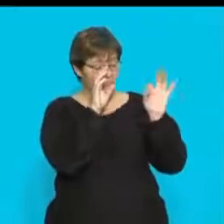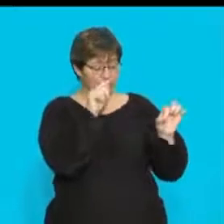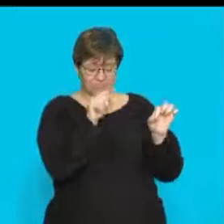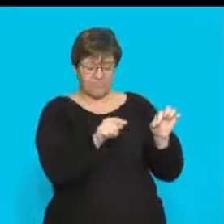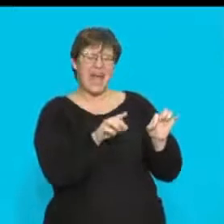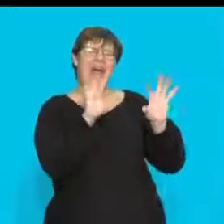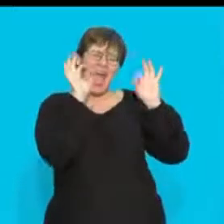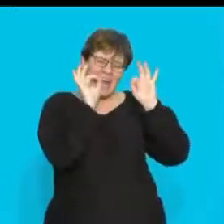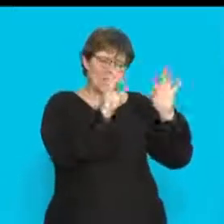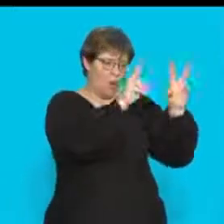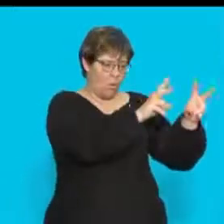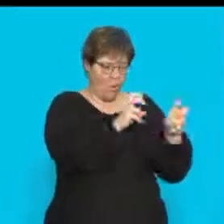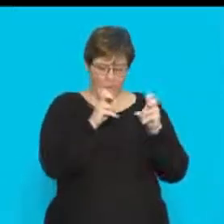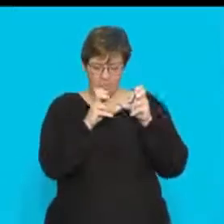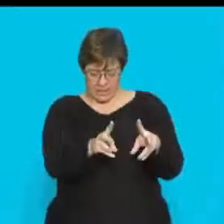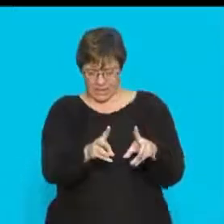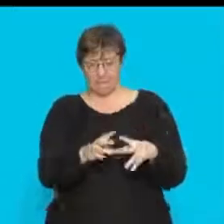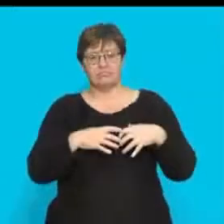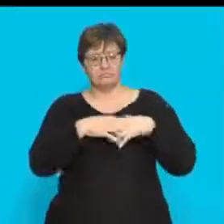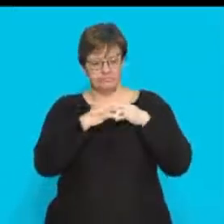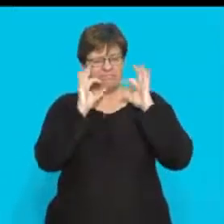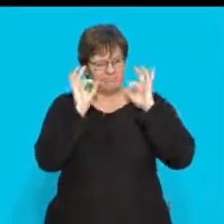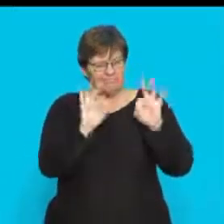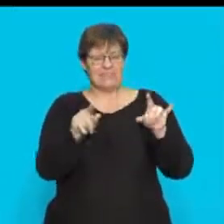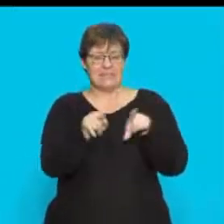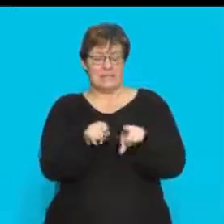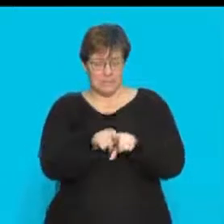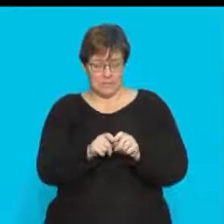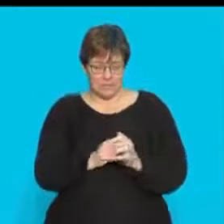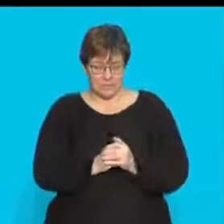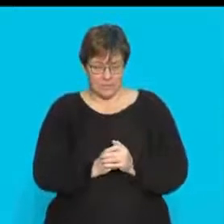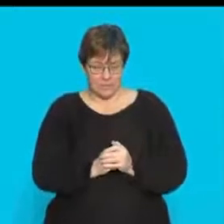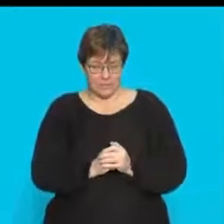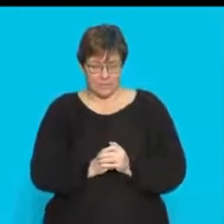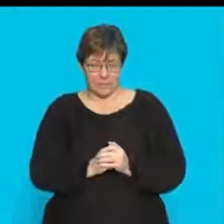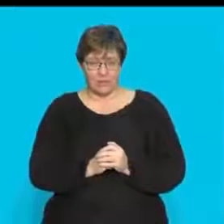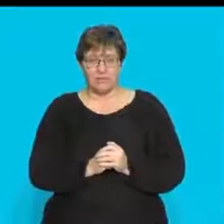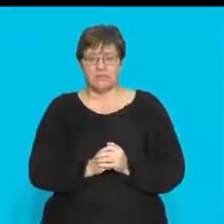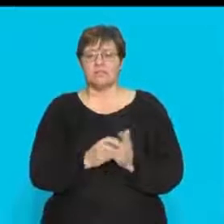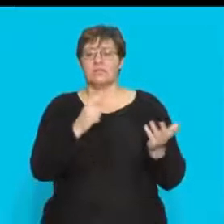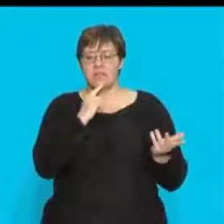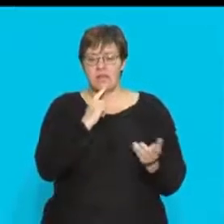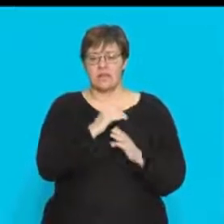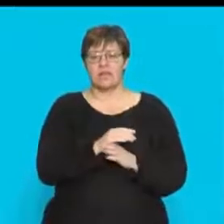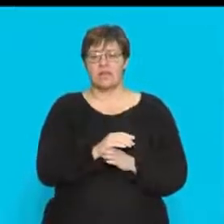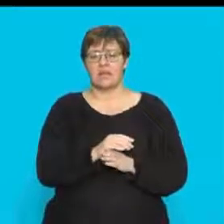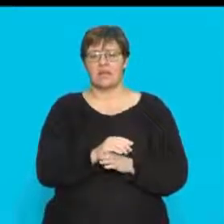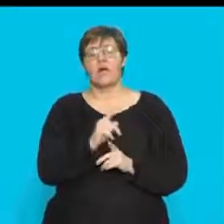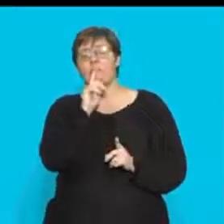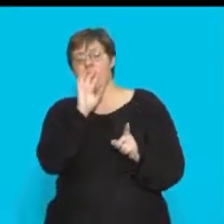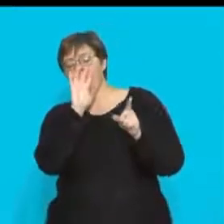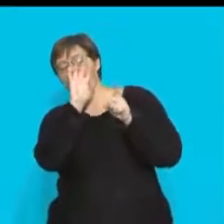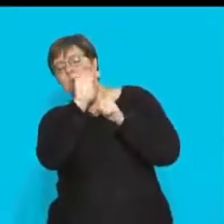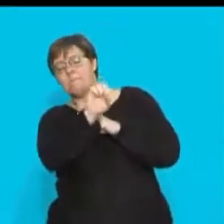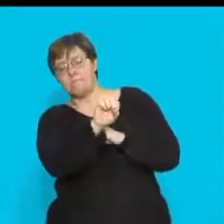an identical copy. Right, so now I'm going to let you to start thinking this word